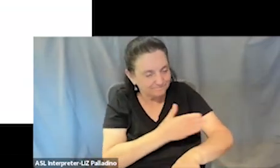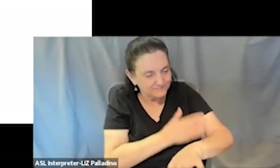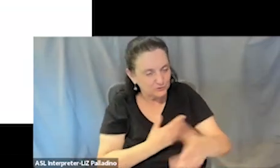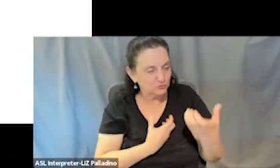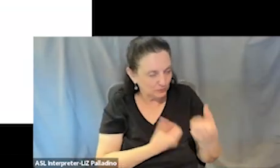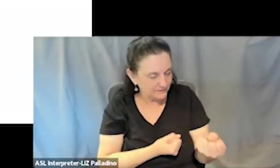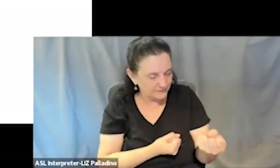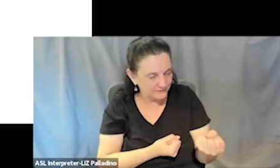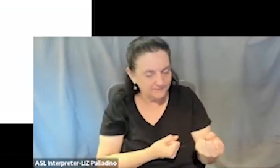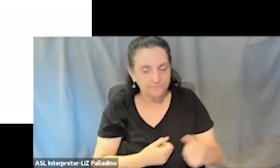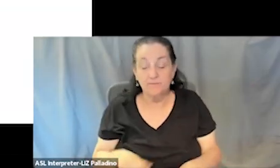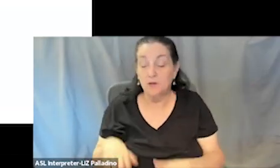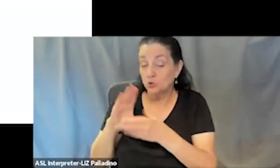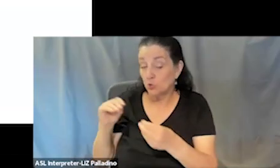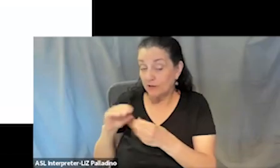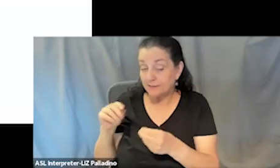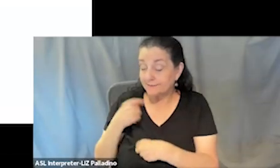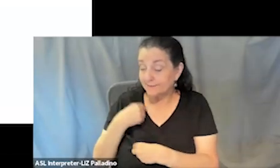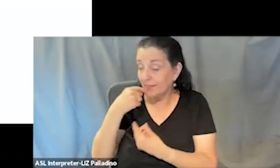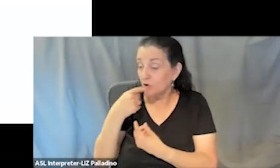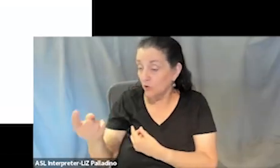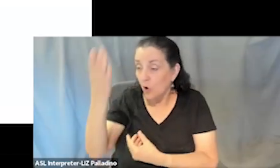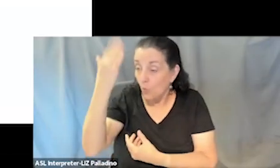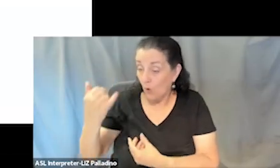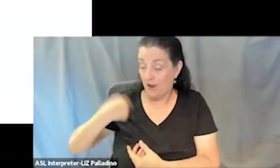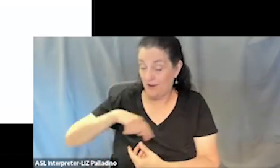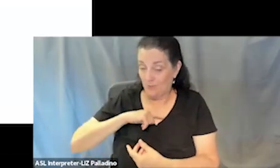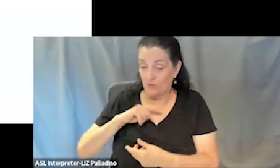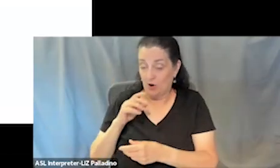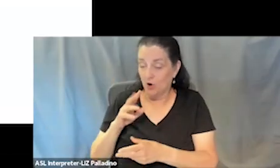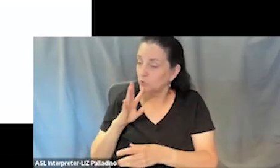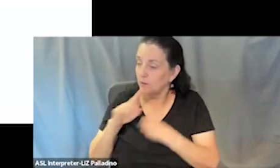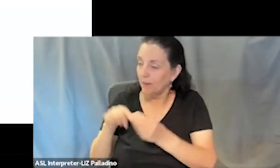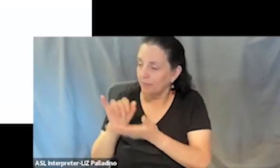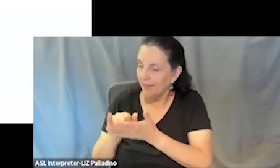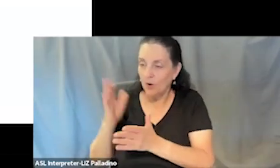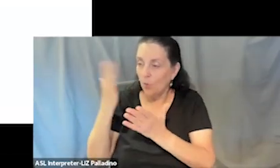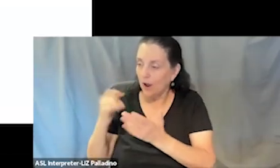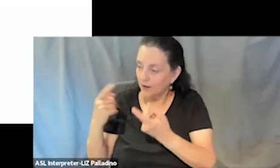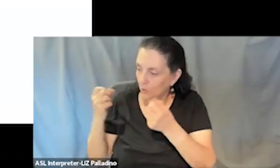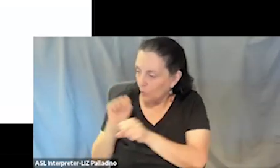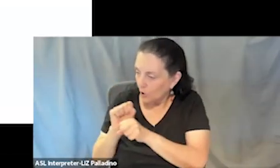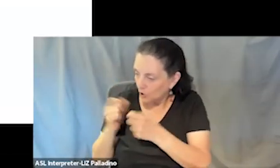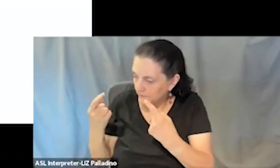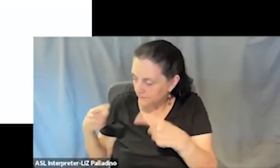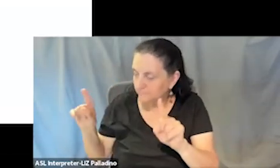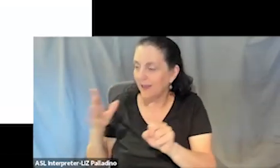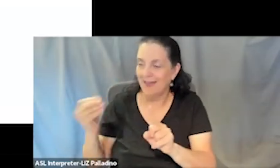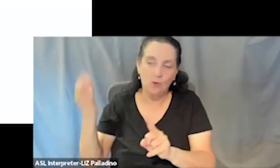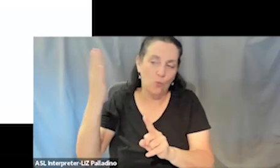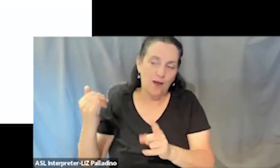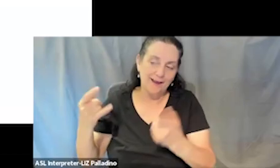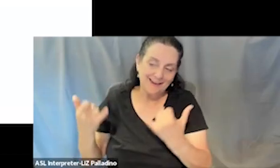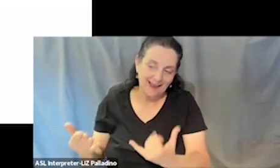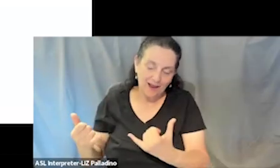storytelling answers why this work, why now, and what becomes possible because it